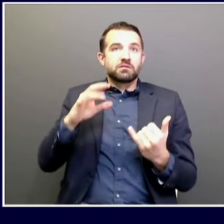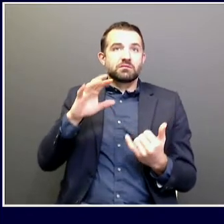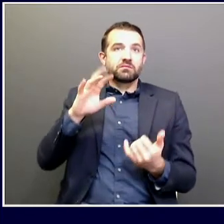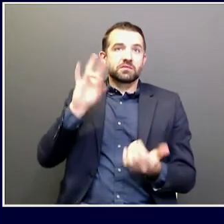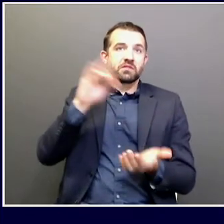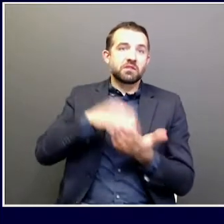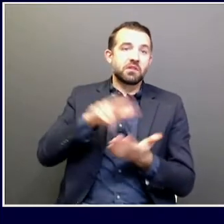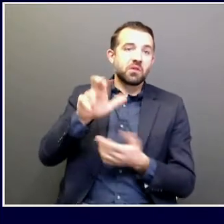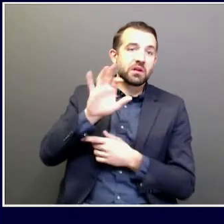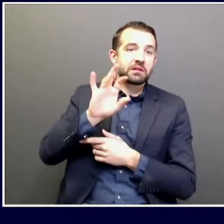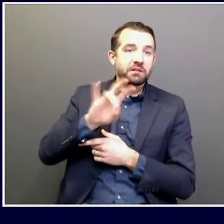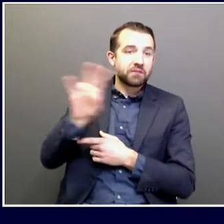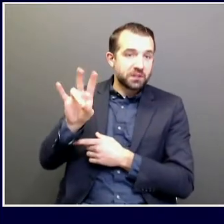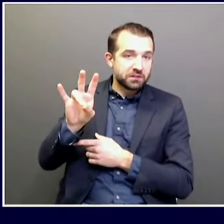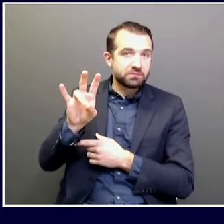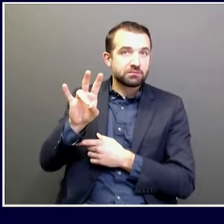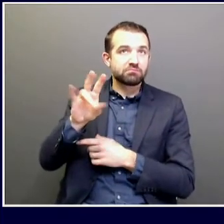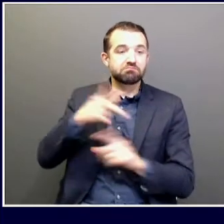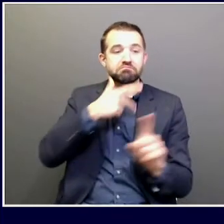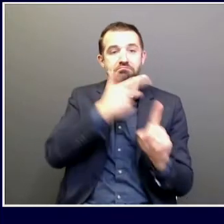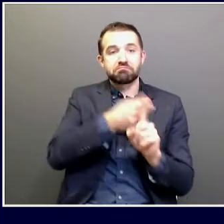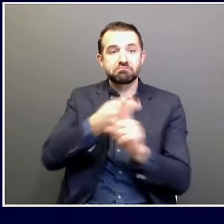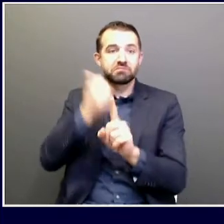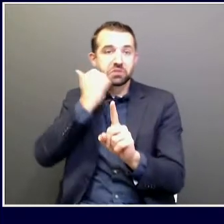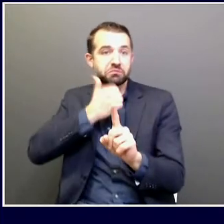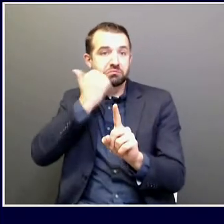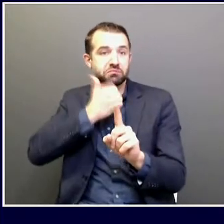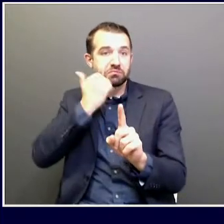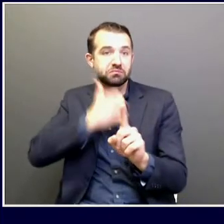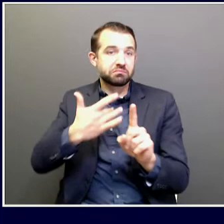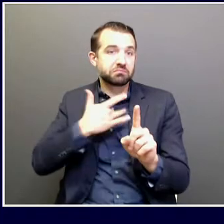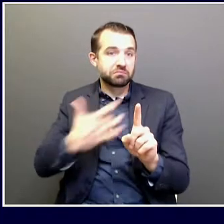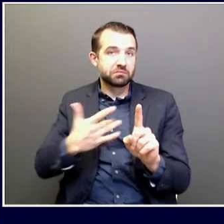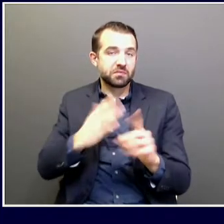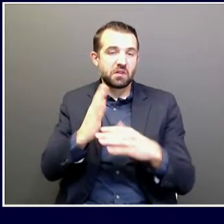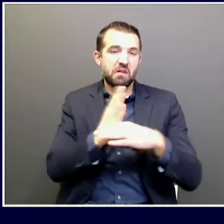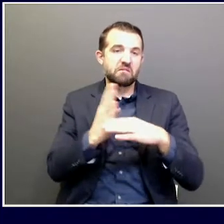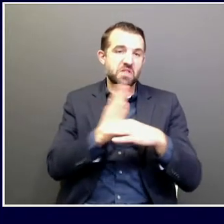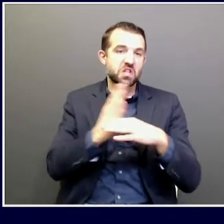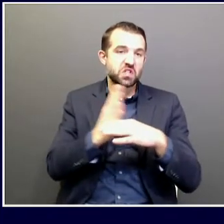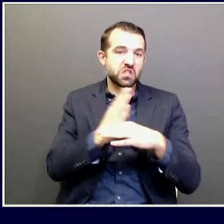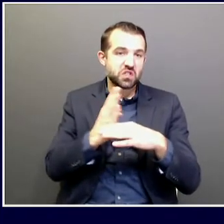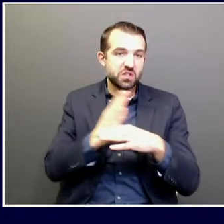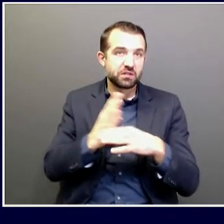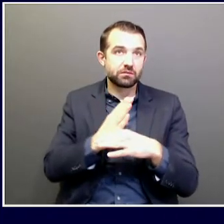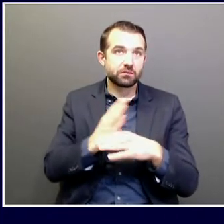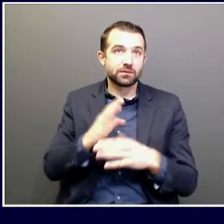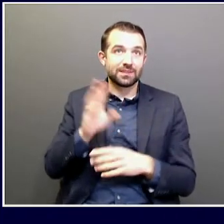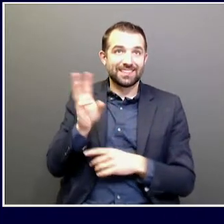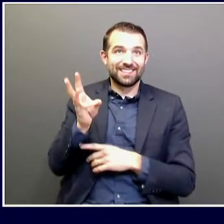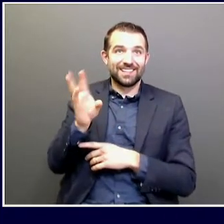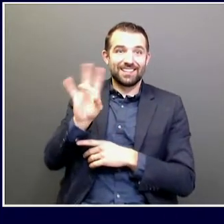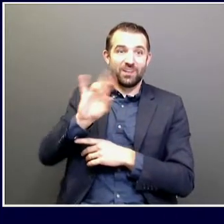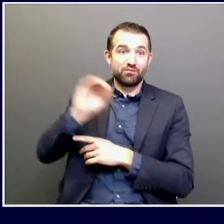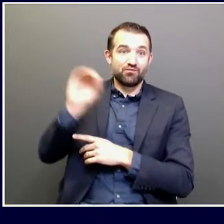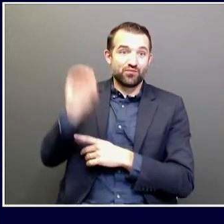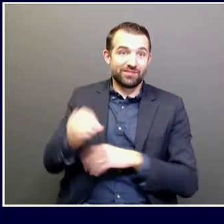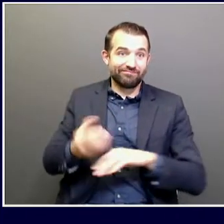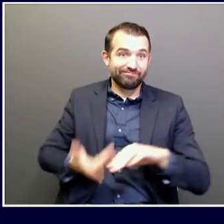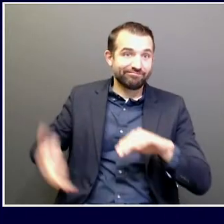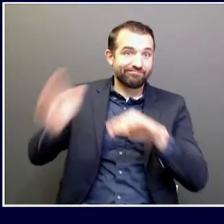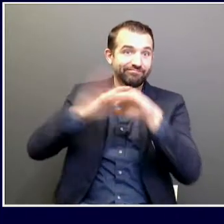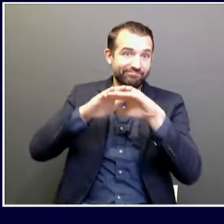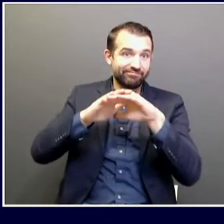9,377 doses of vaccine every single day. That's a 67% increase in vaccination